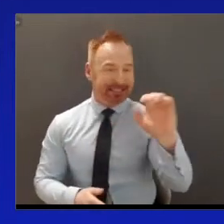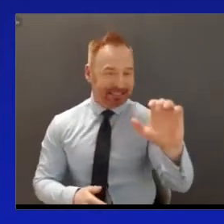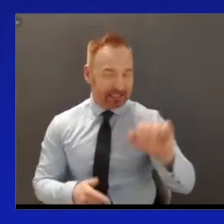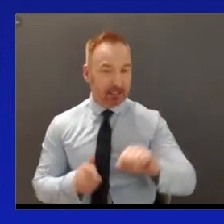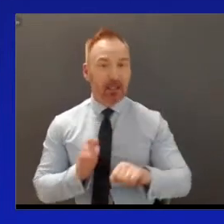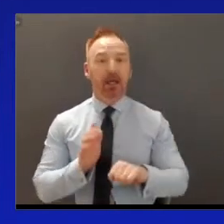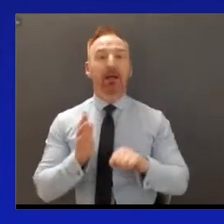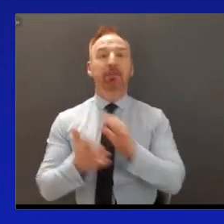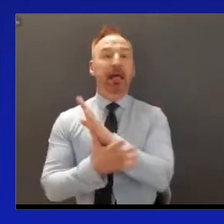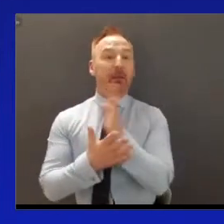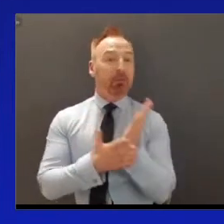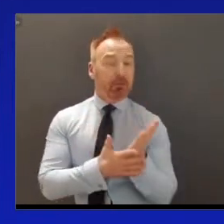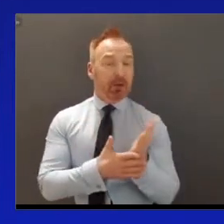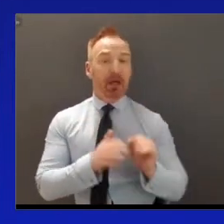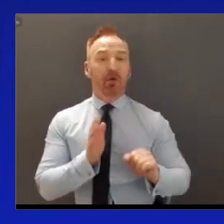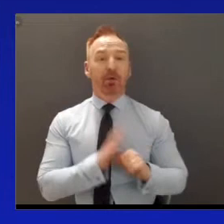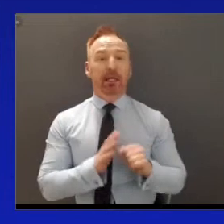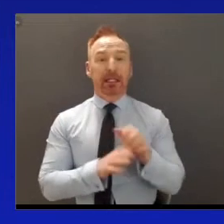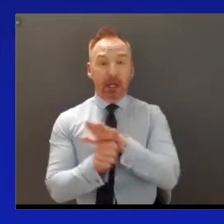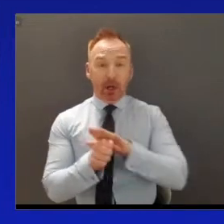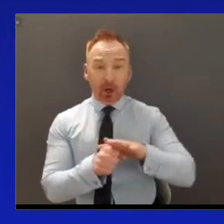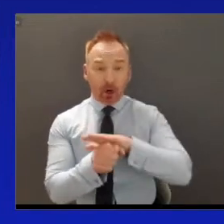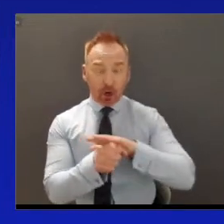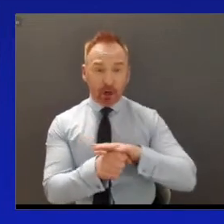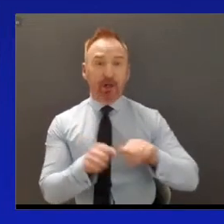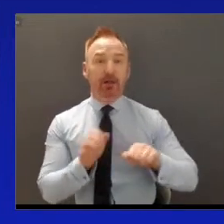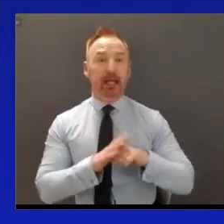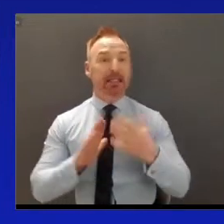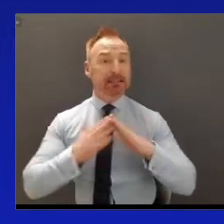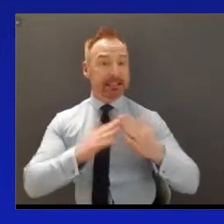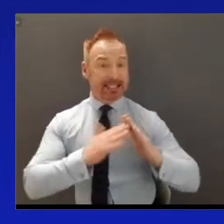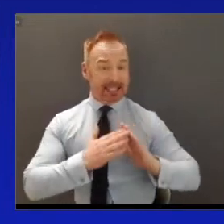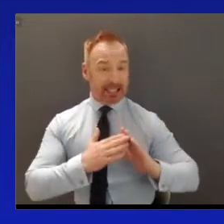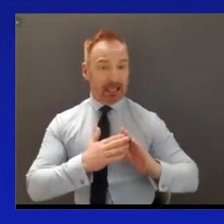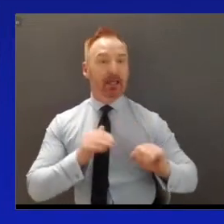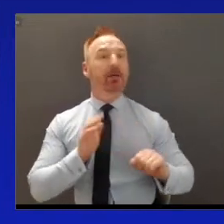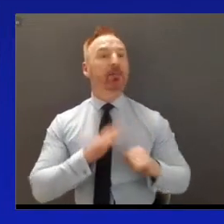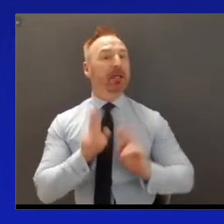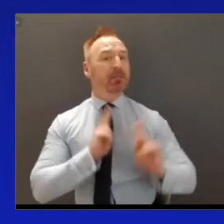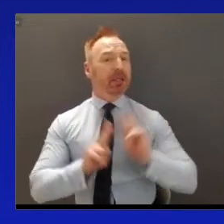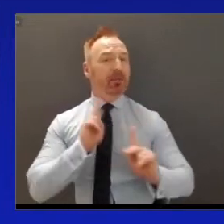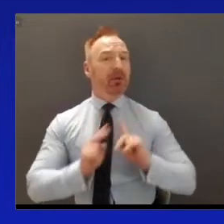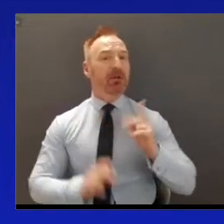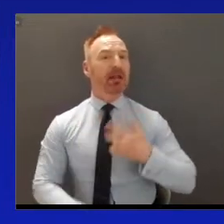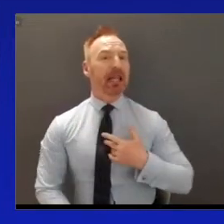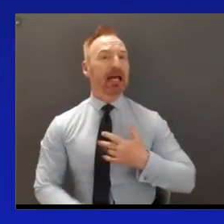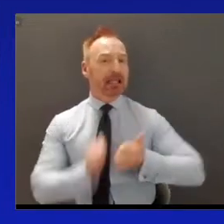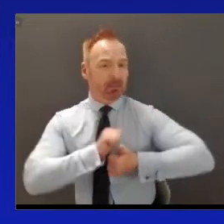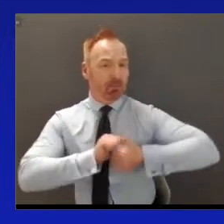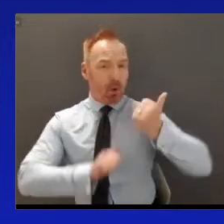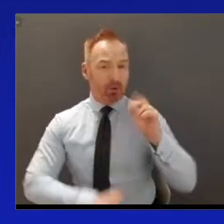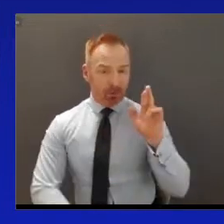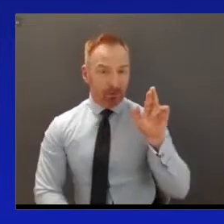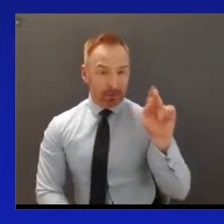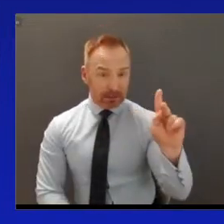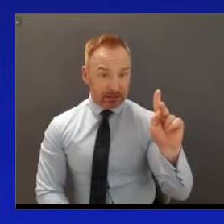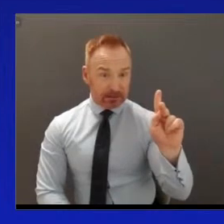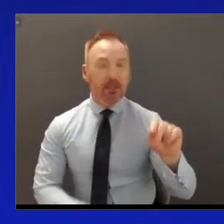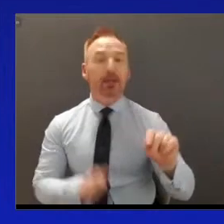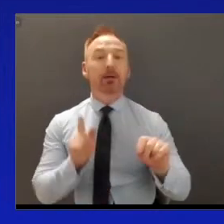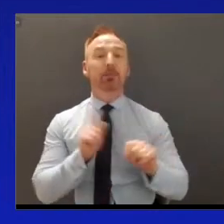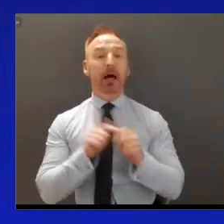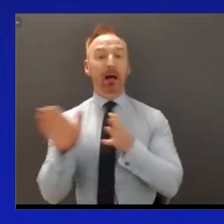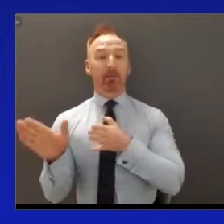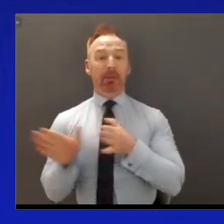communities in the urban center, and and support that. But we have a plan in place to set up in the rural communities